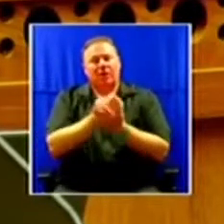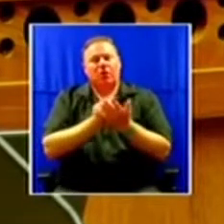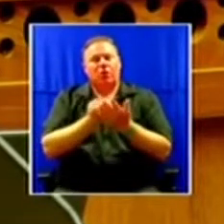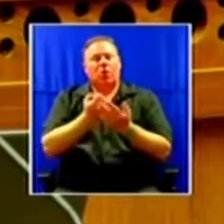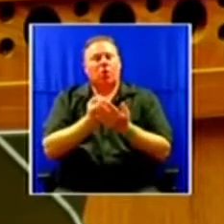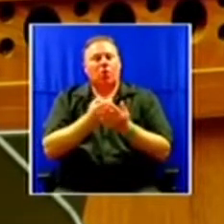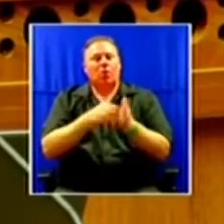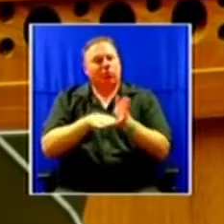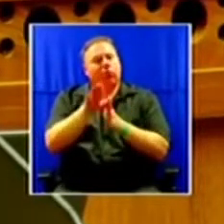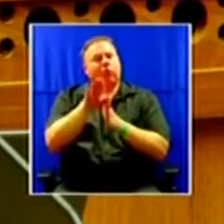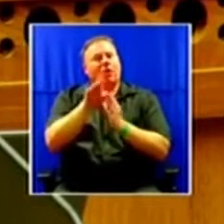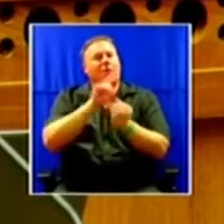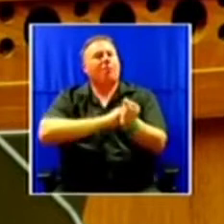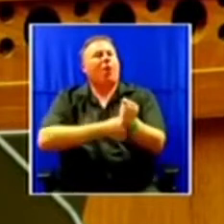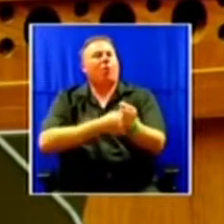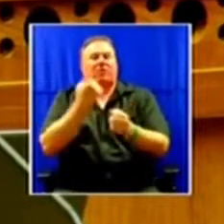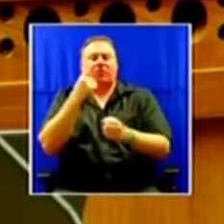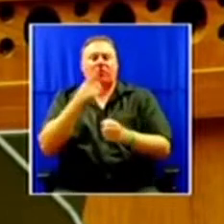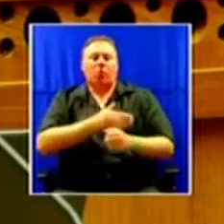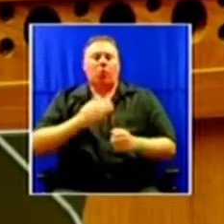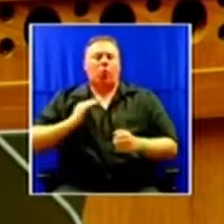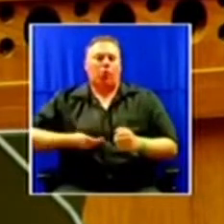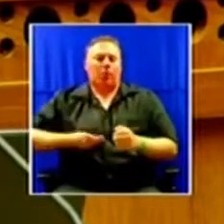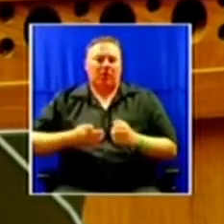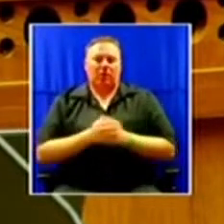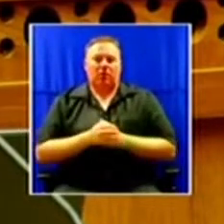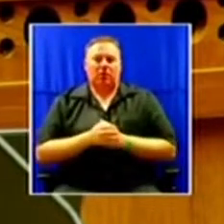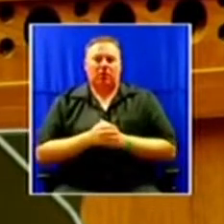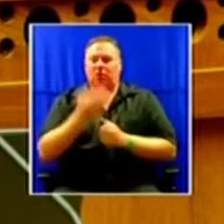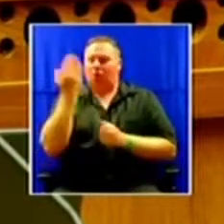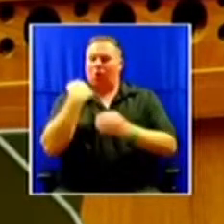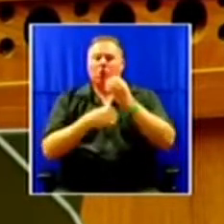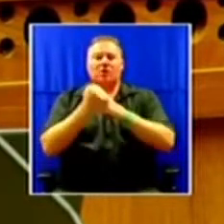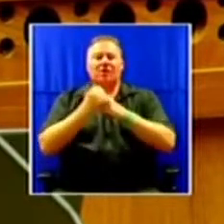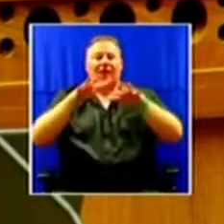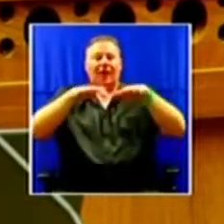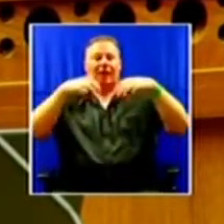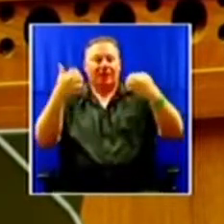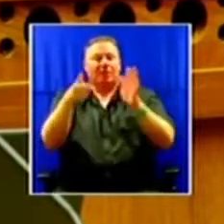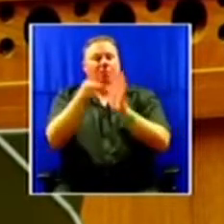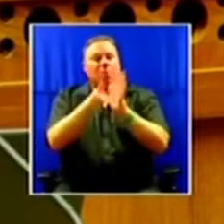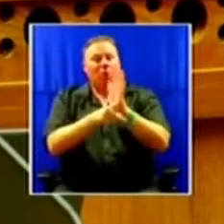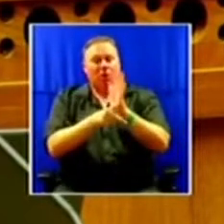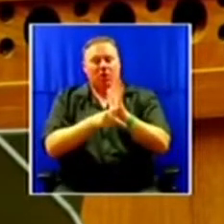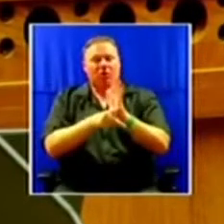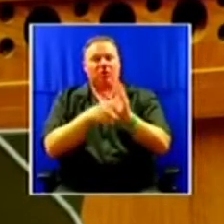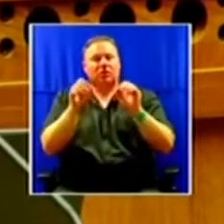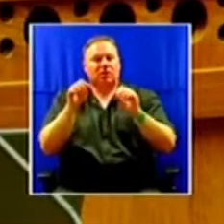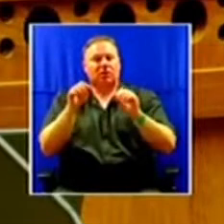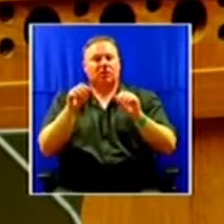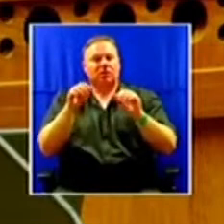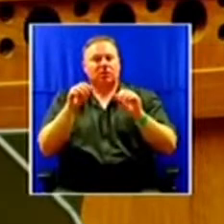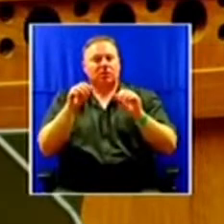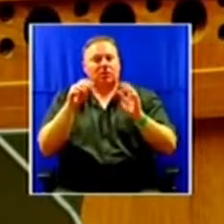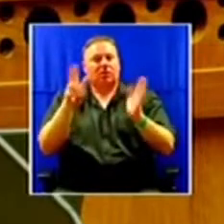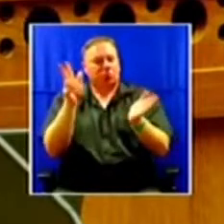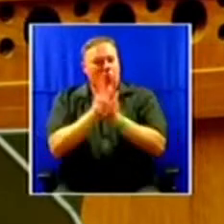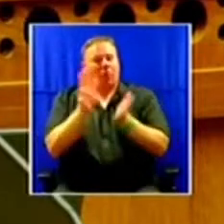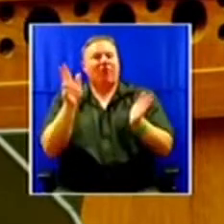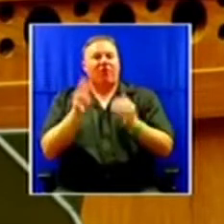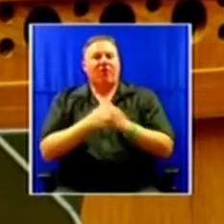women. Last year, Cabinet approved a policy that 40% of public procurement should go